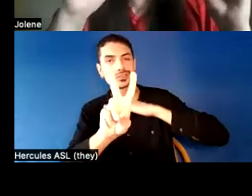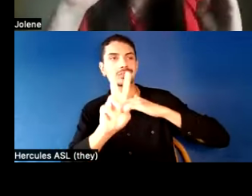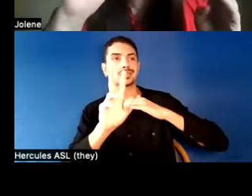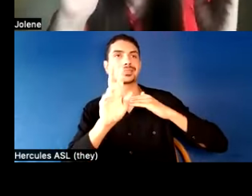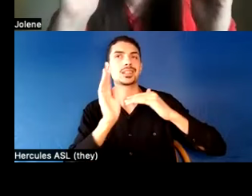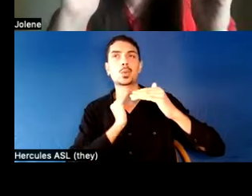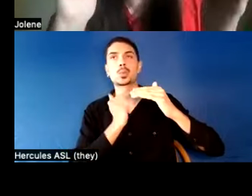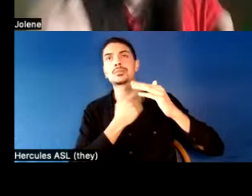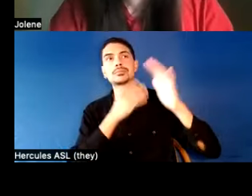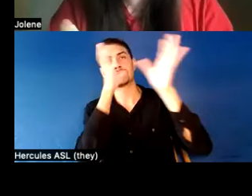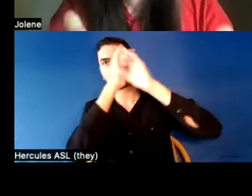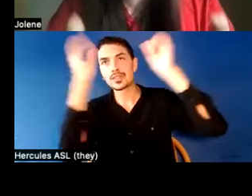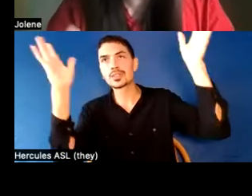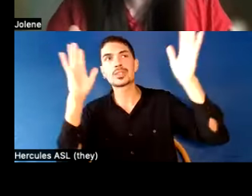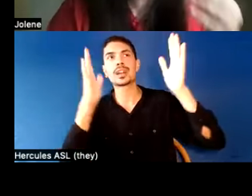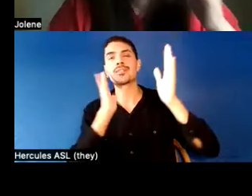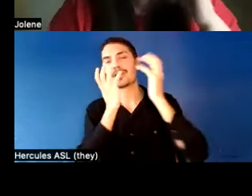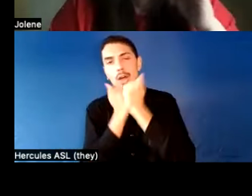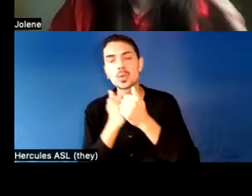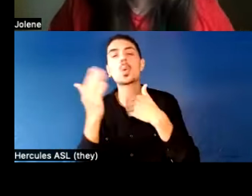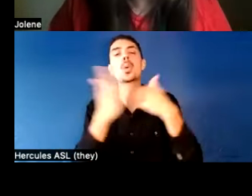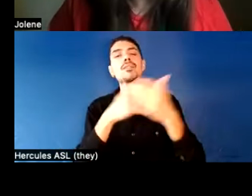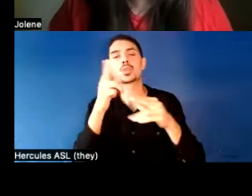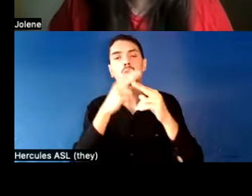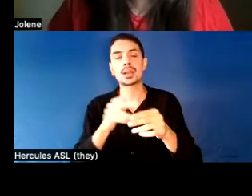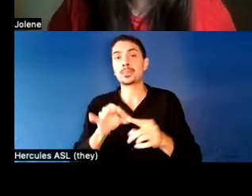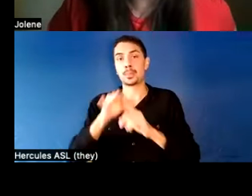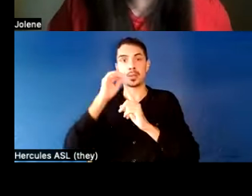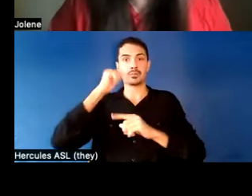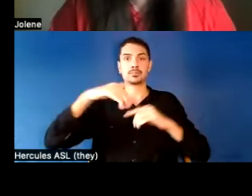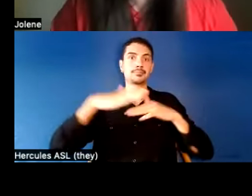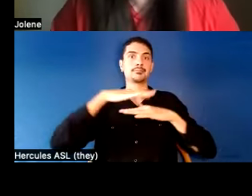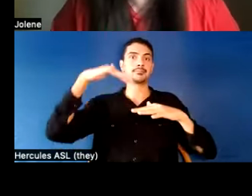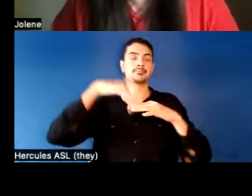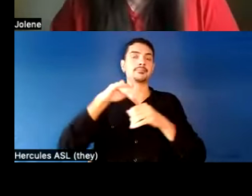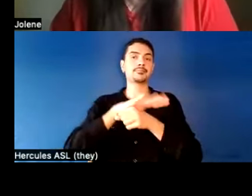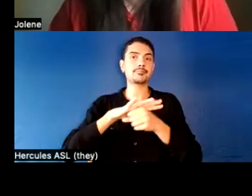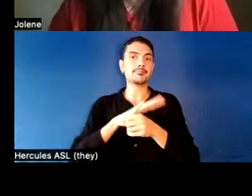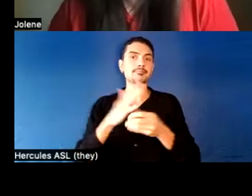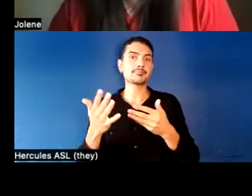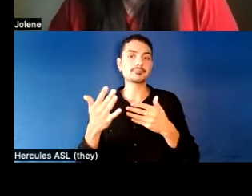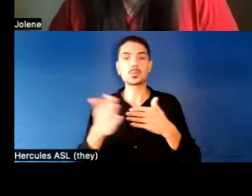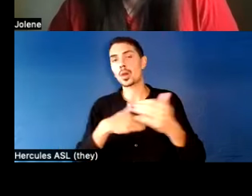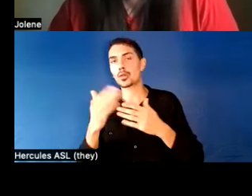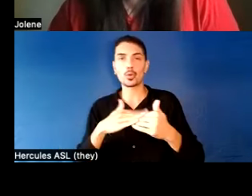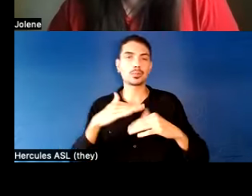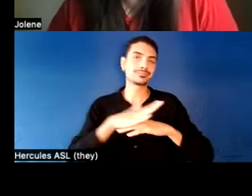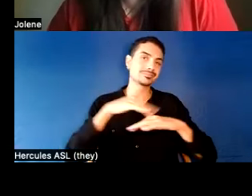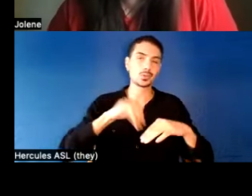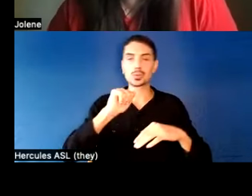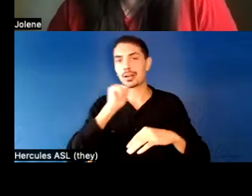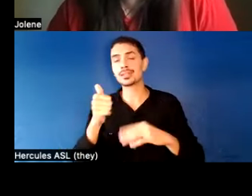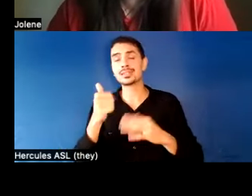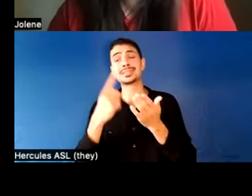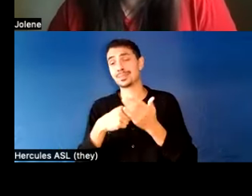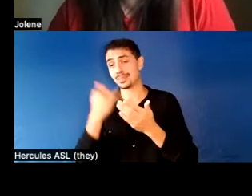not they are truly like Indigenous based like this, or not, because sometimes maybe these aren't going to work if you're